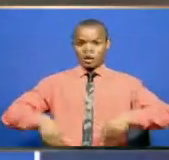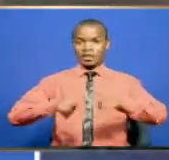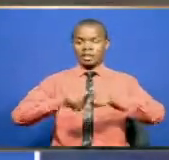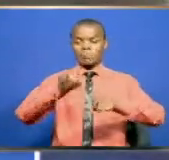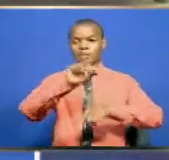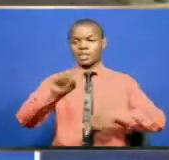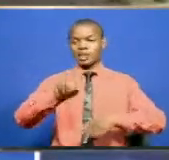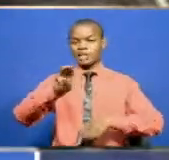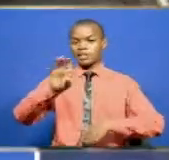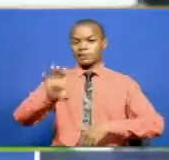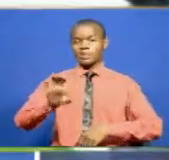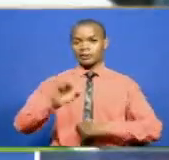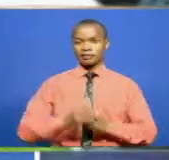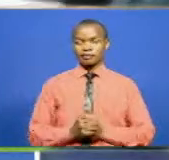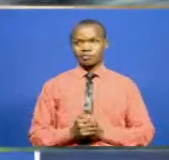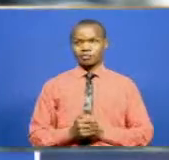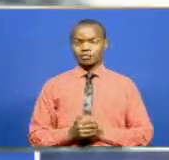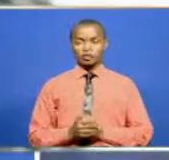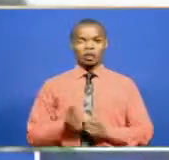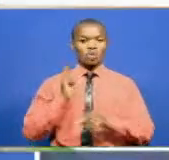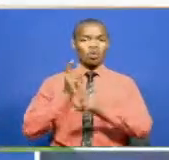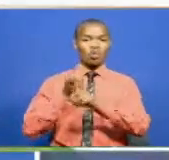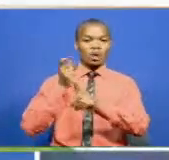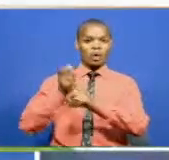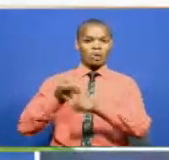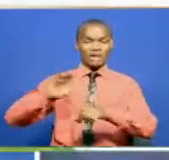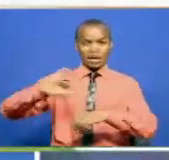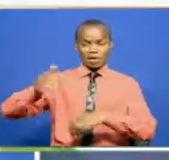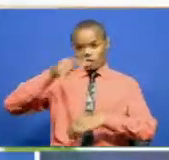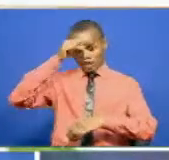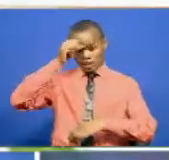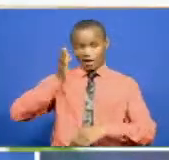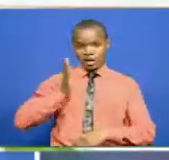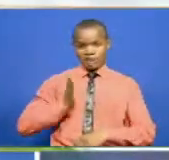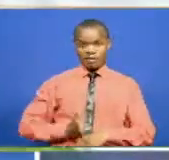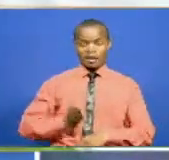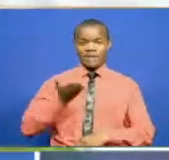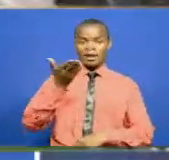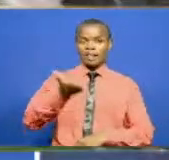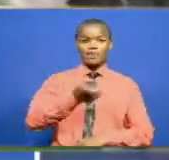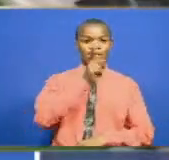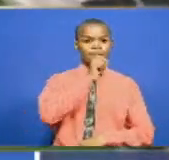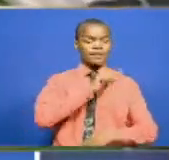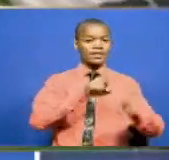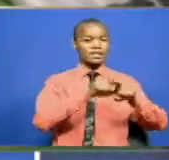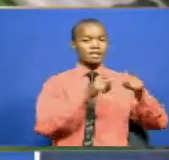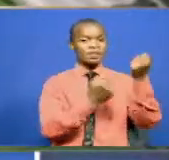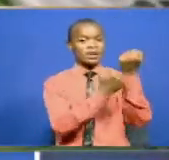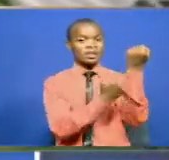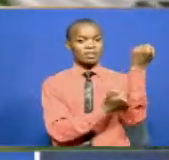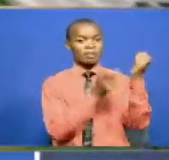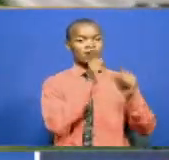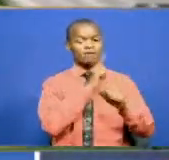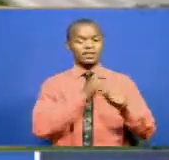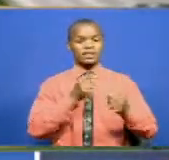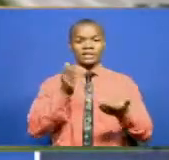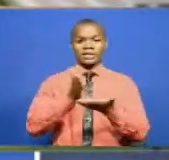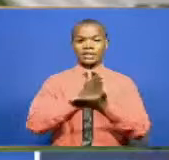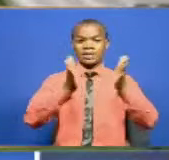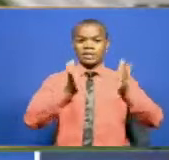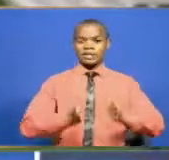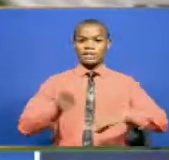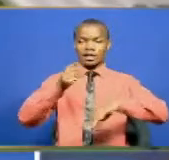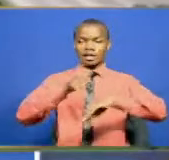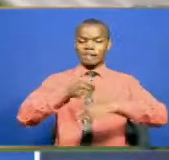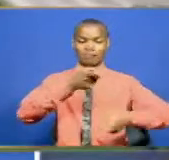small-scale farmers who are men. Kwale County Governor Salim Vuria, who was in attendance, pledged support to the subsector through drilling boreholes and